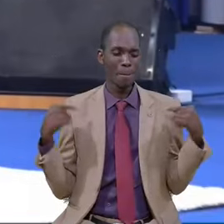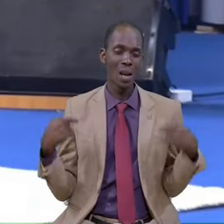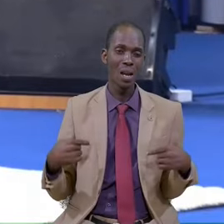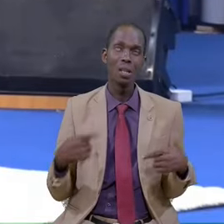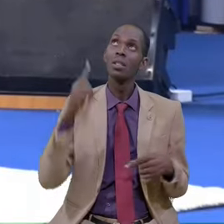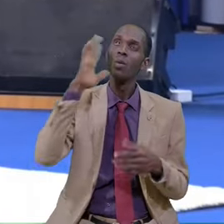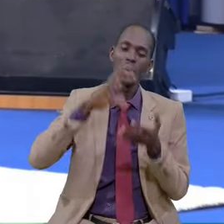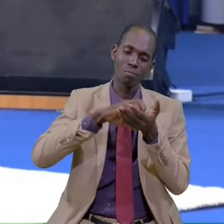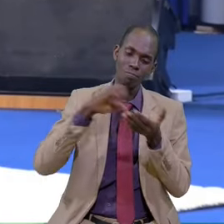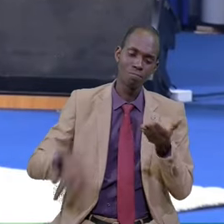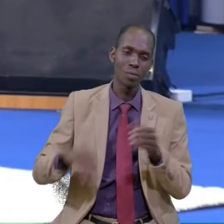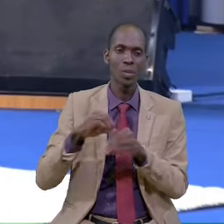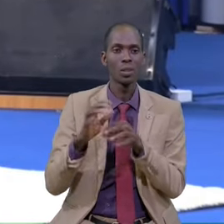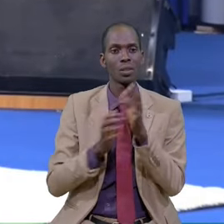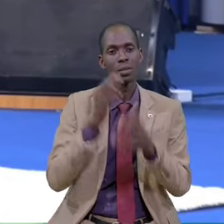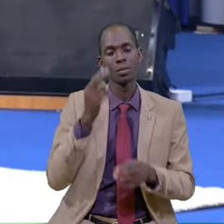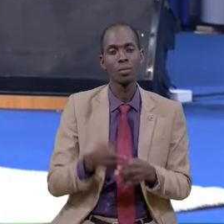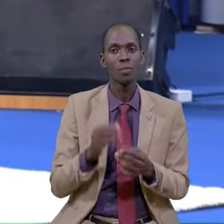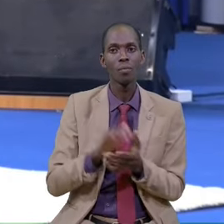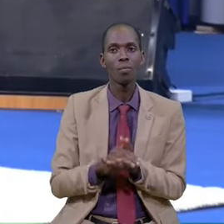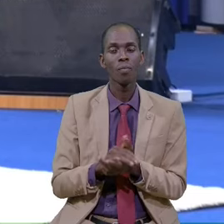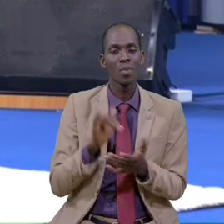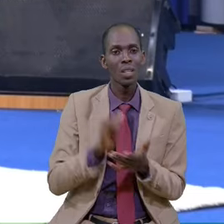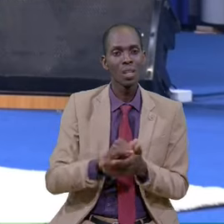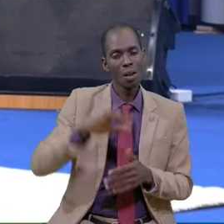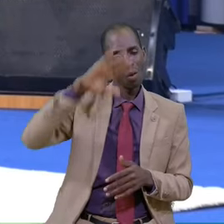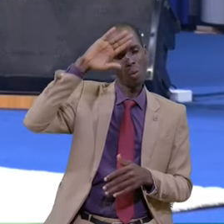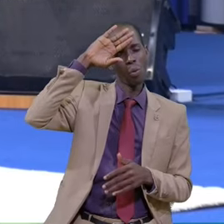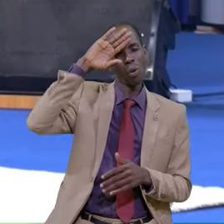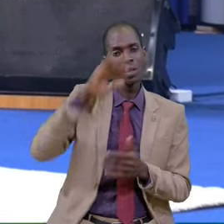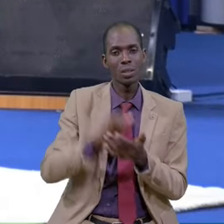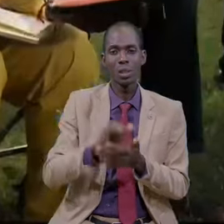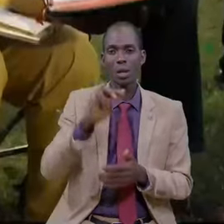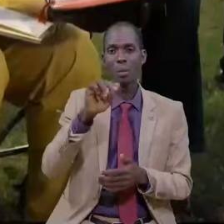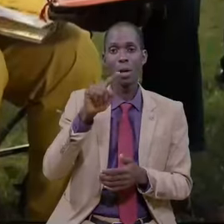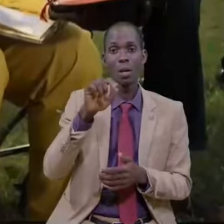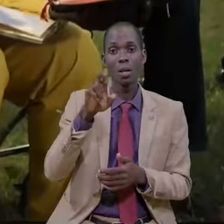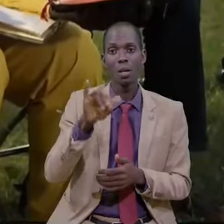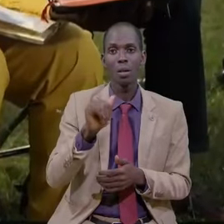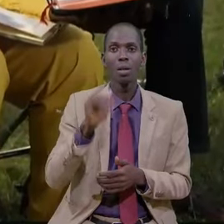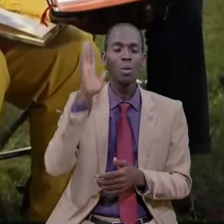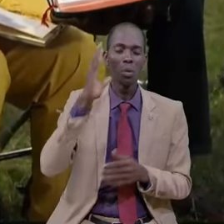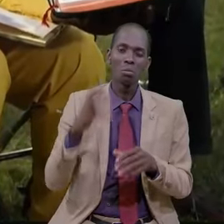take it away that fever Malia take it